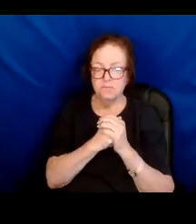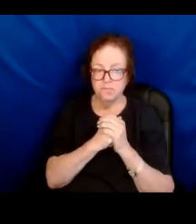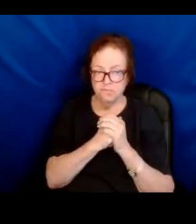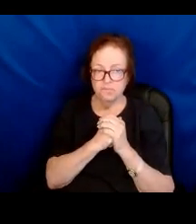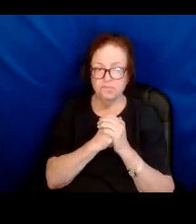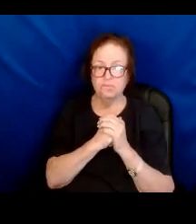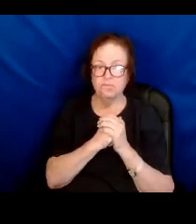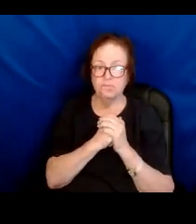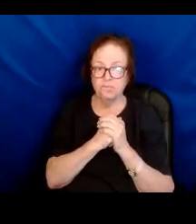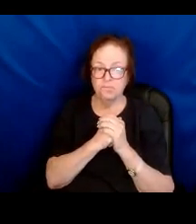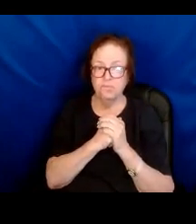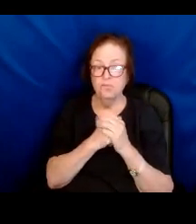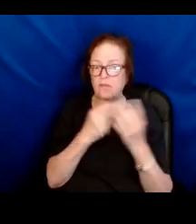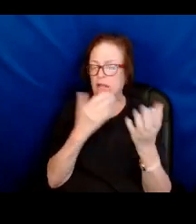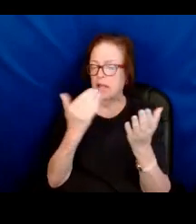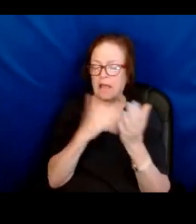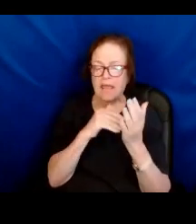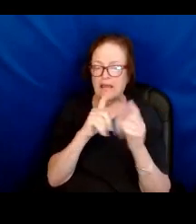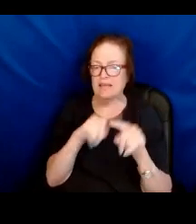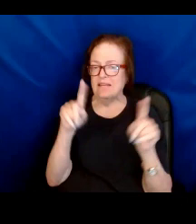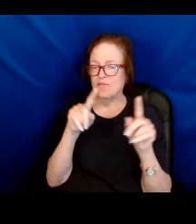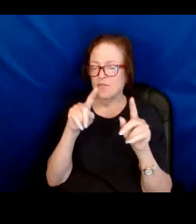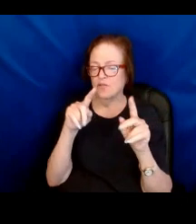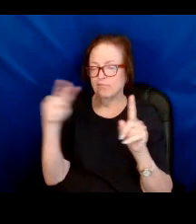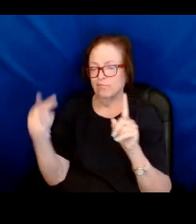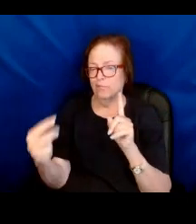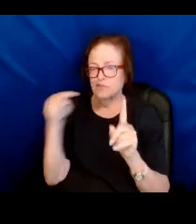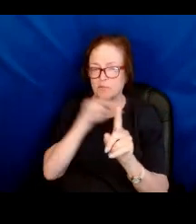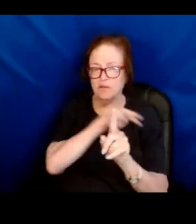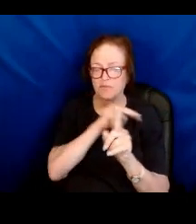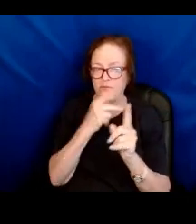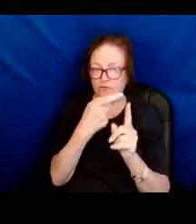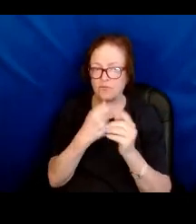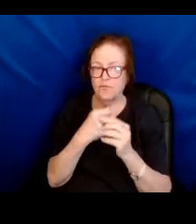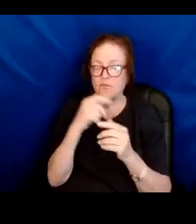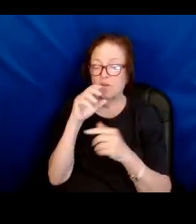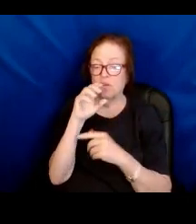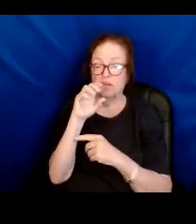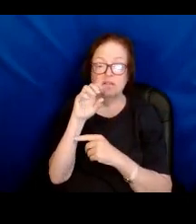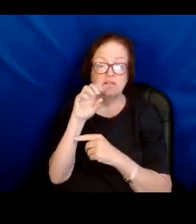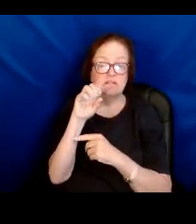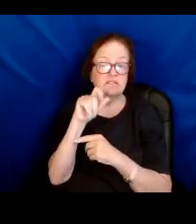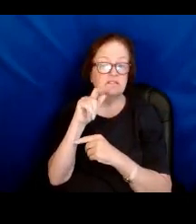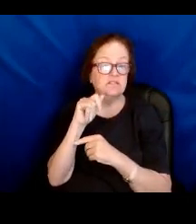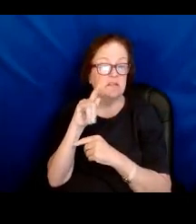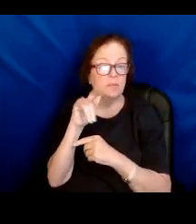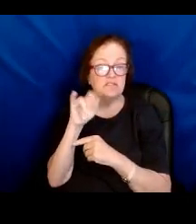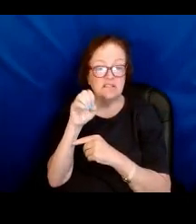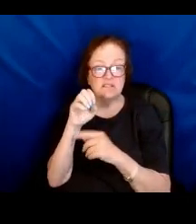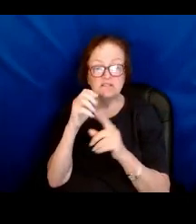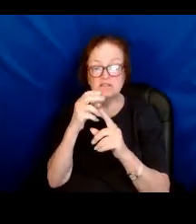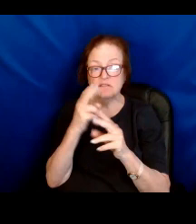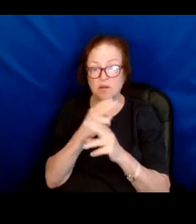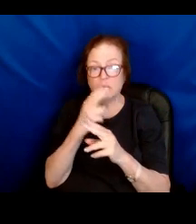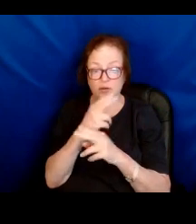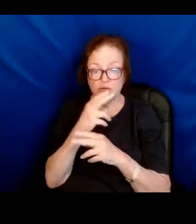This again is just another way to sort of look at the substance abuse people in the state hospitals and those